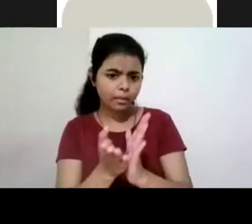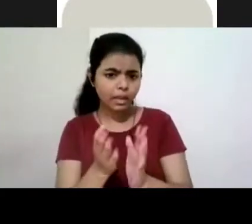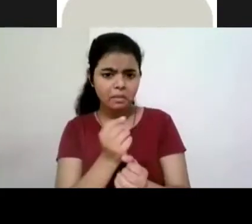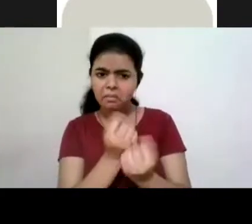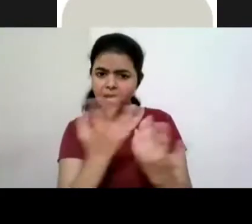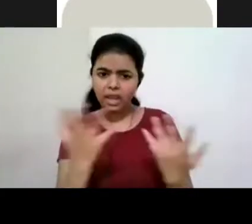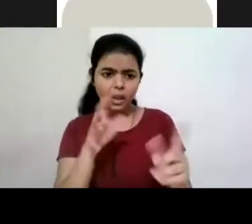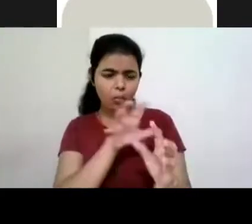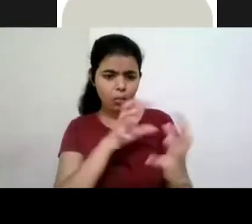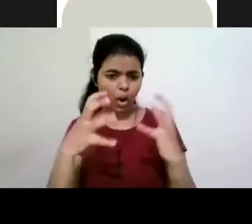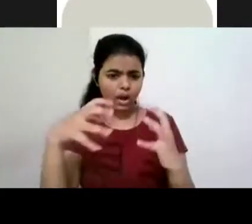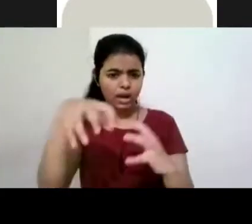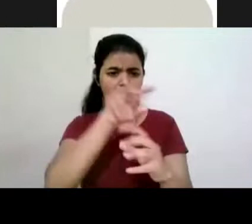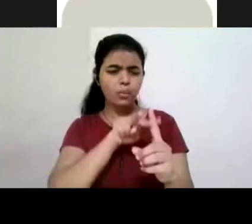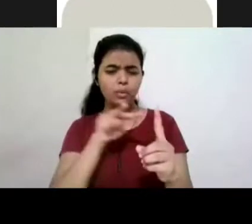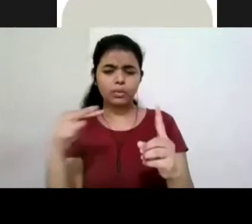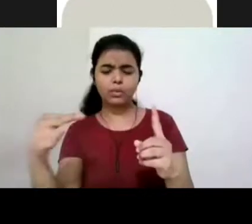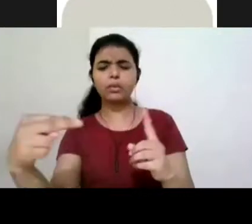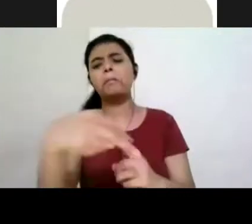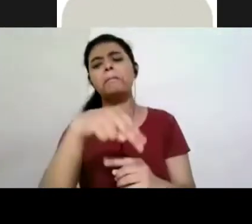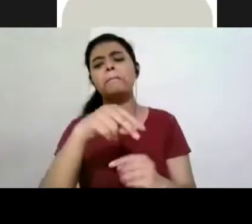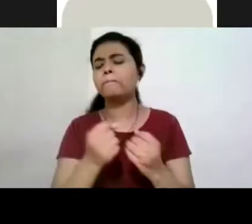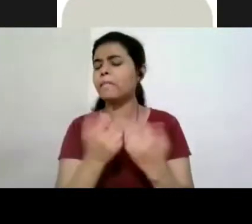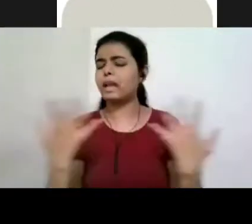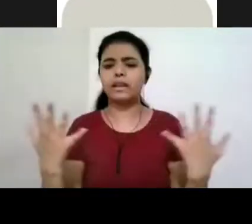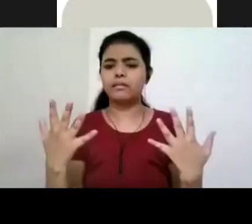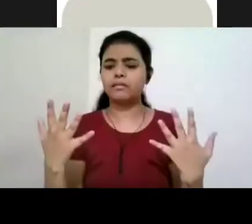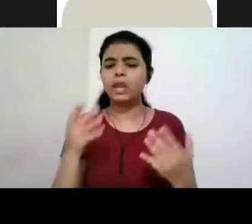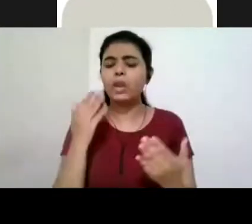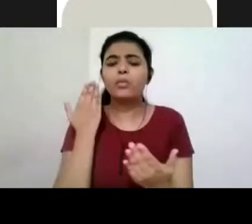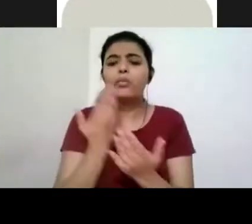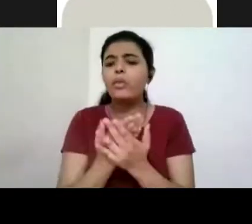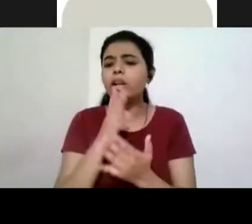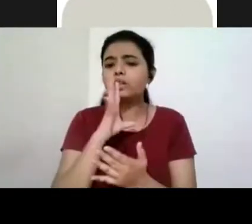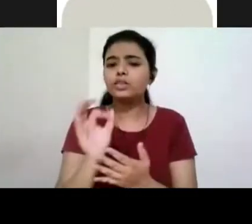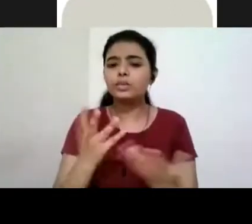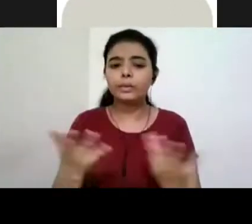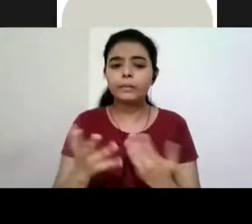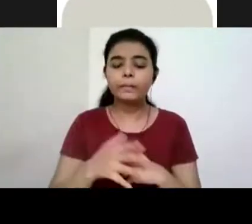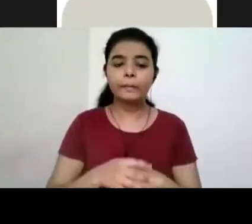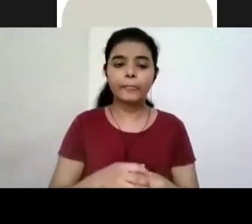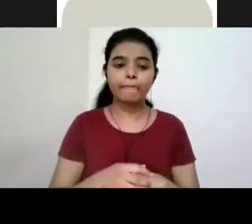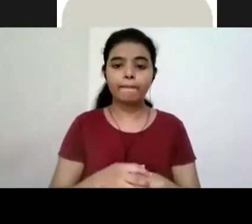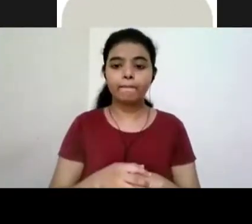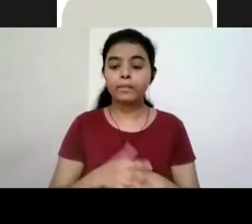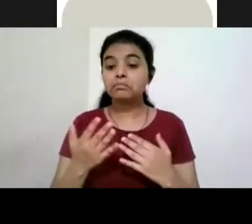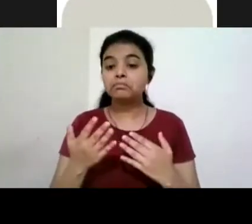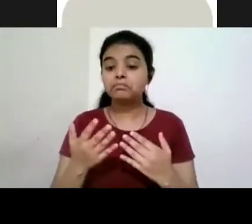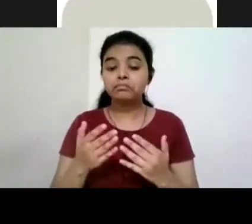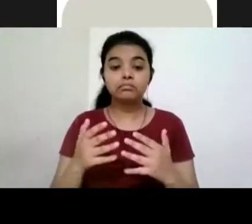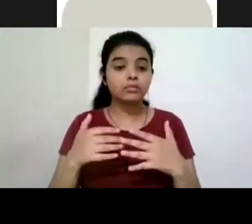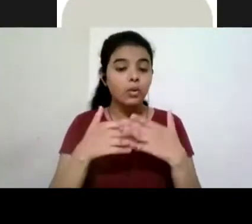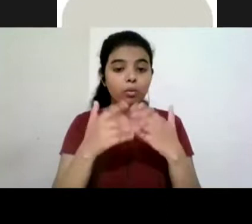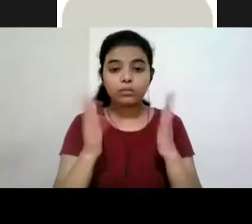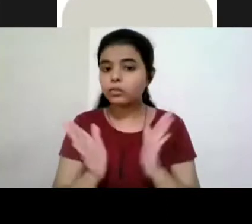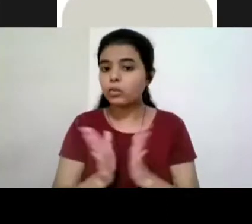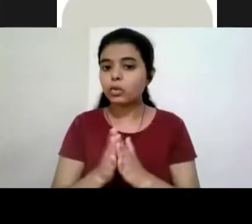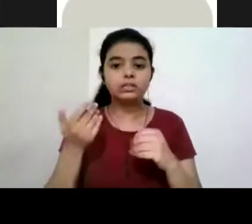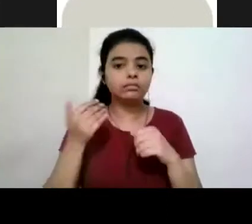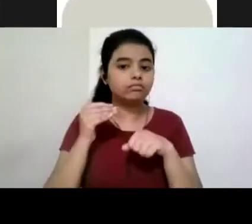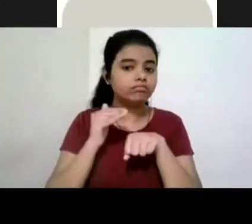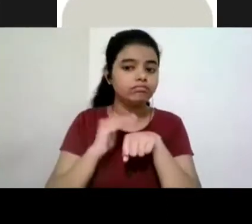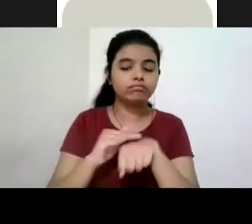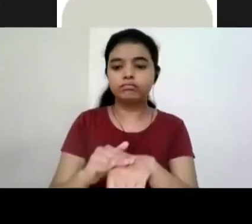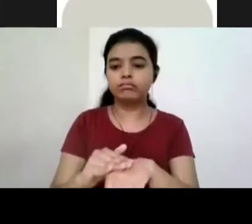at the world. And the very fact, I mean, amongst the things which White came in also from the whole experience was that you